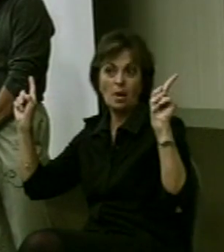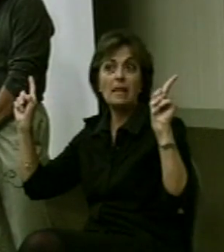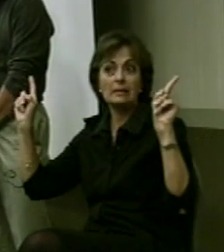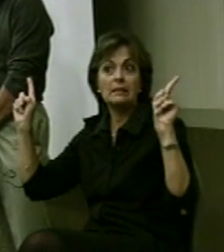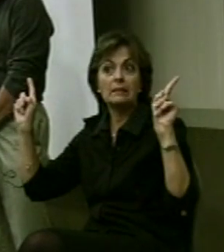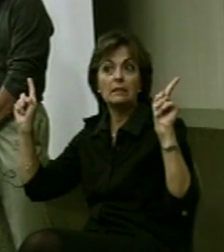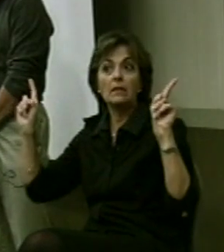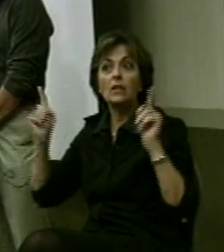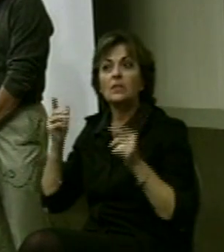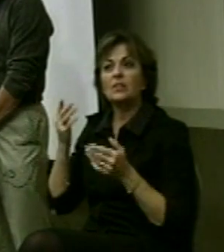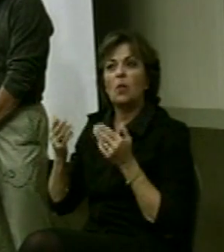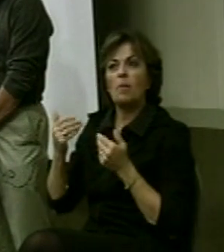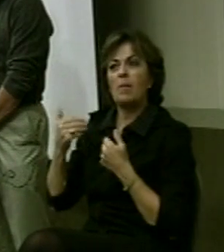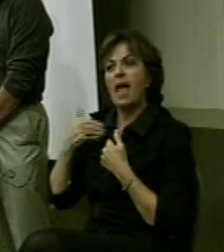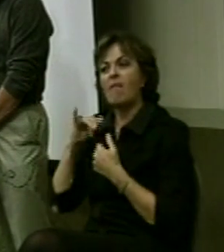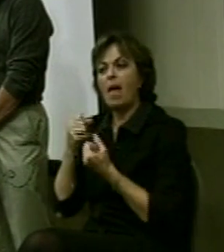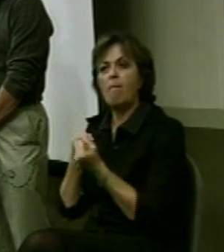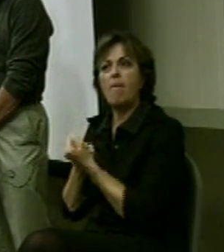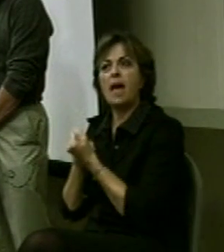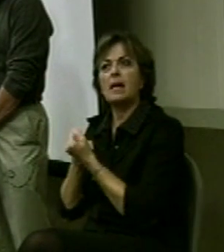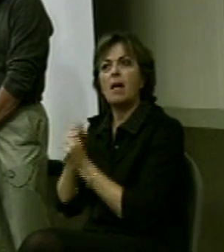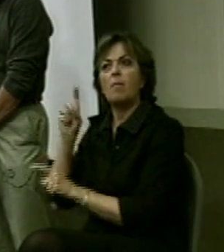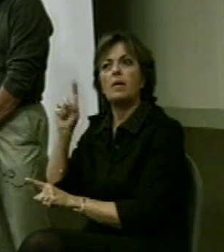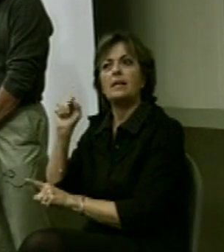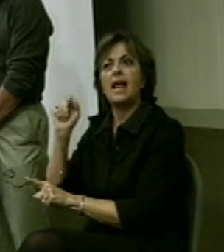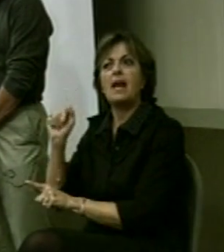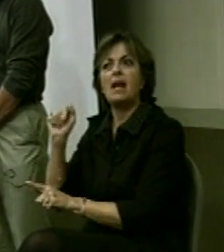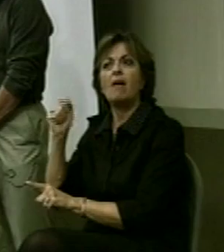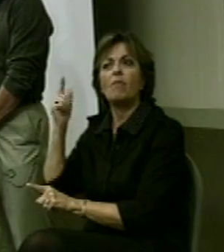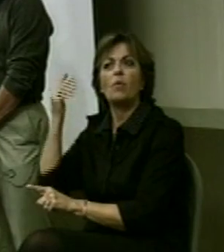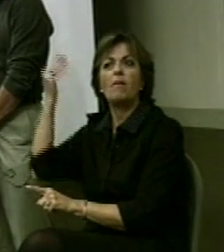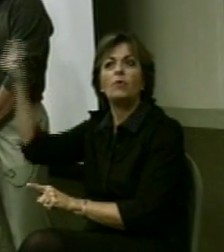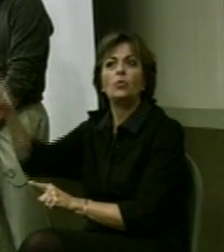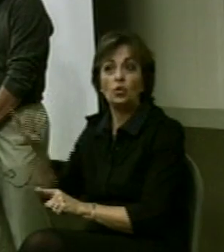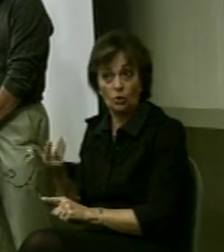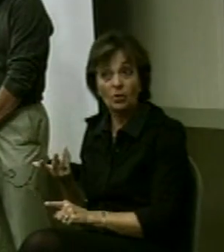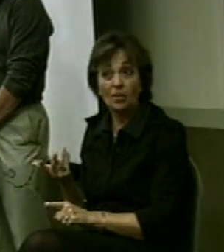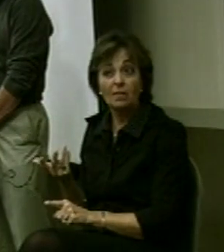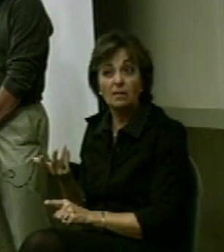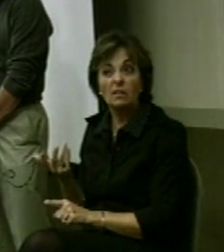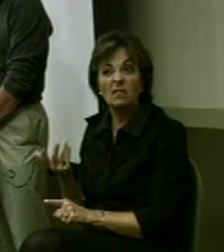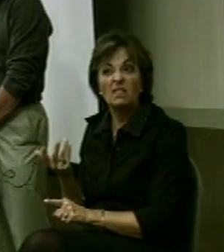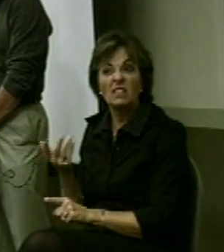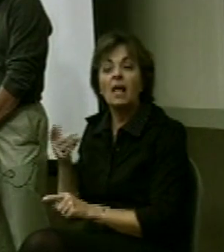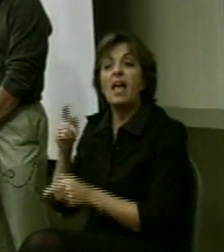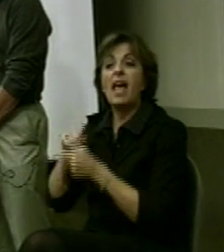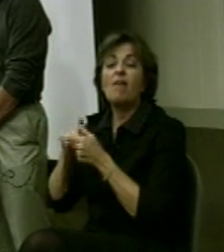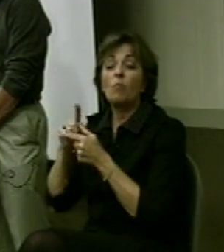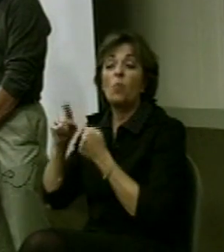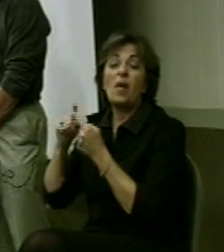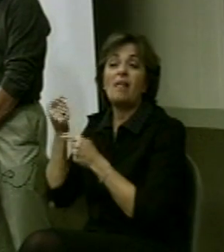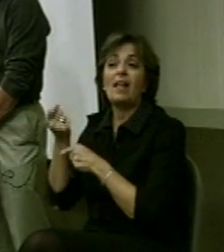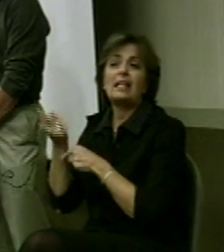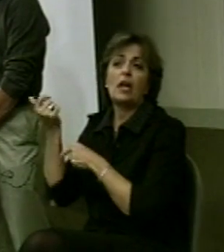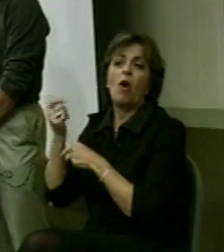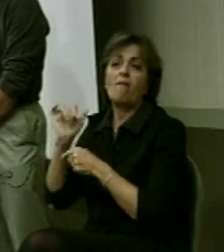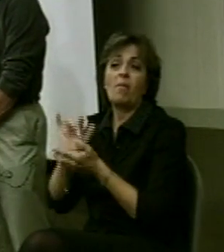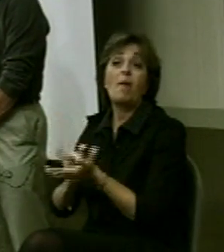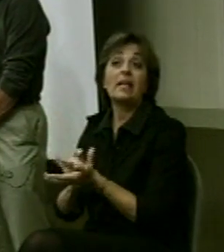So just maybe have a little bit of that backup data that if in the future, you know, they take him off the